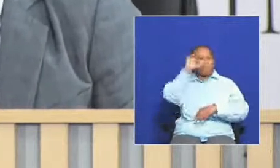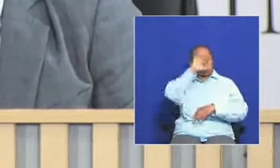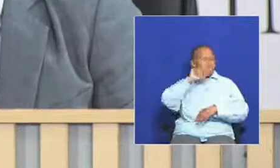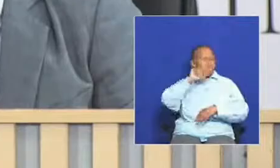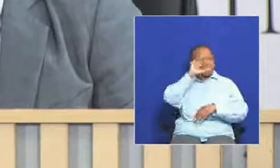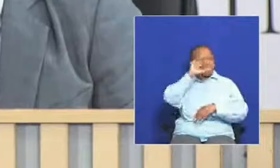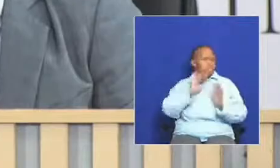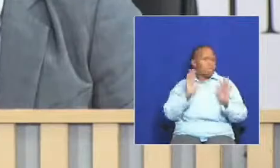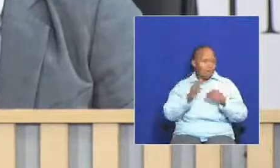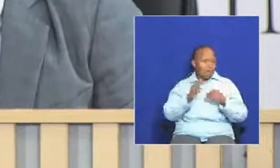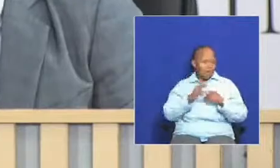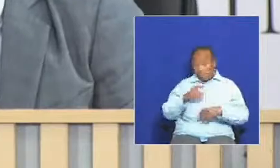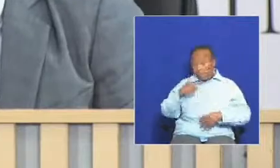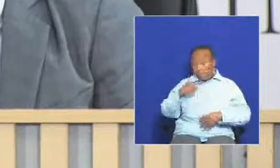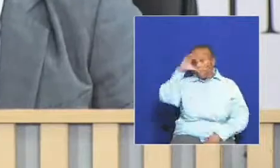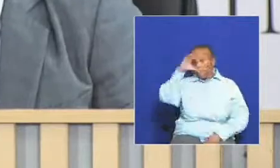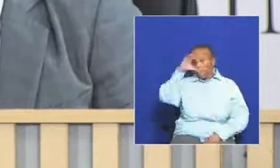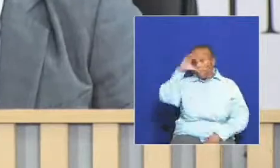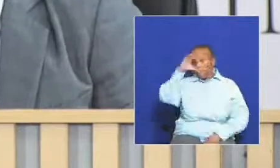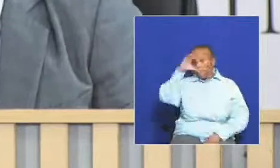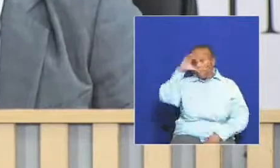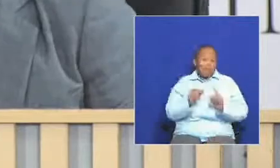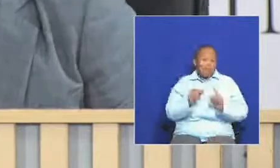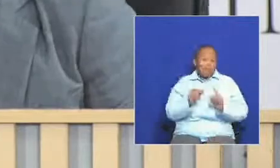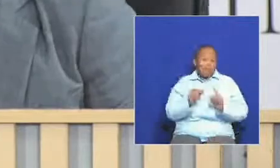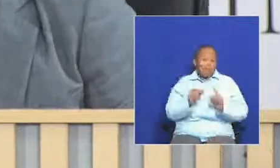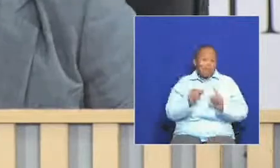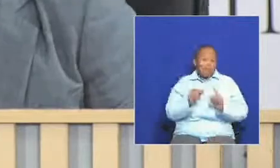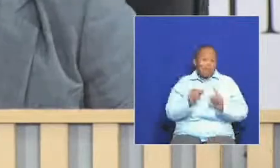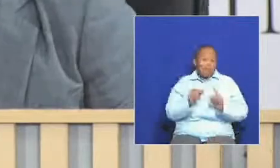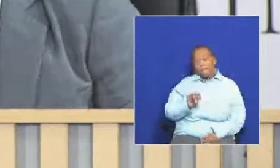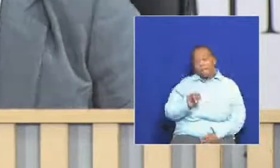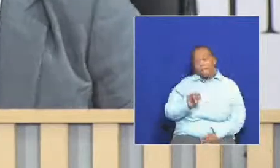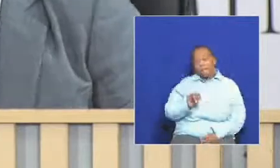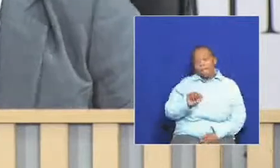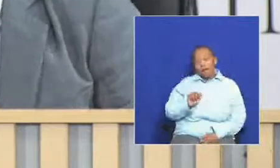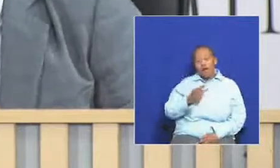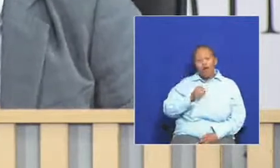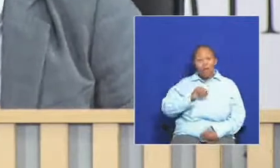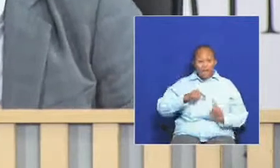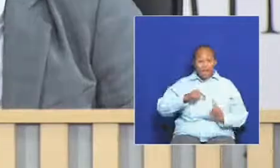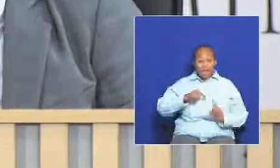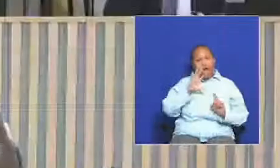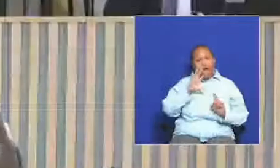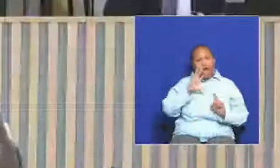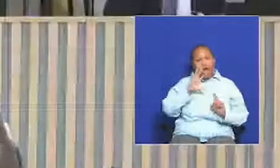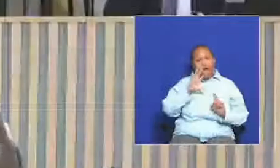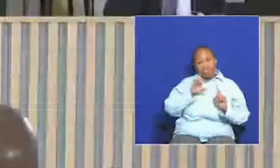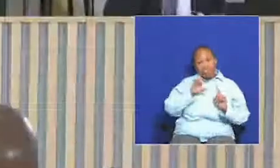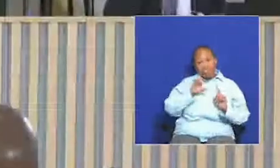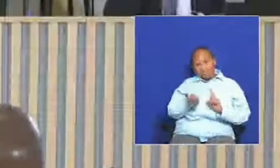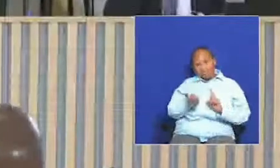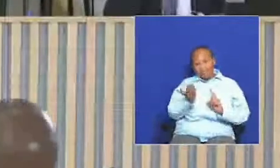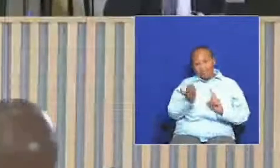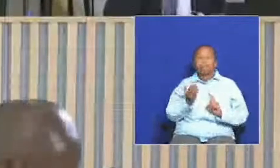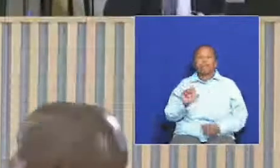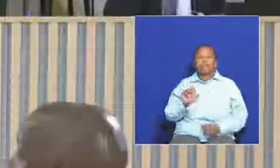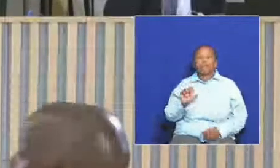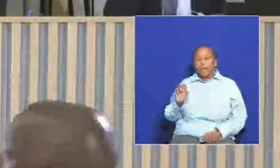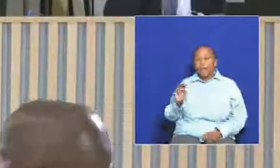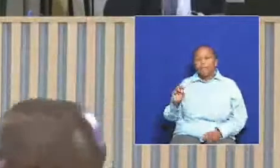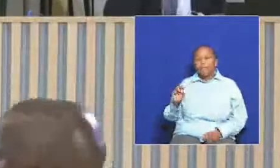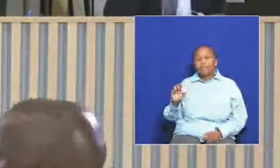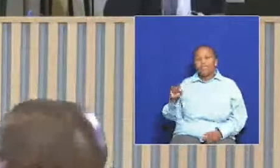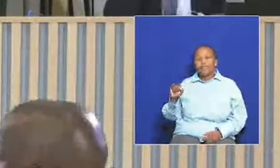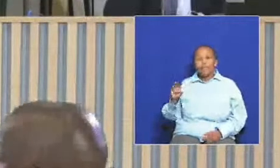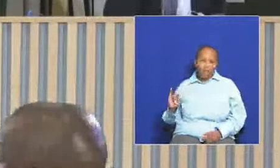Maumela asked me to forward this payment to Mr. Msibi. Mr. Matlala, who is Mr. Koza in this picture? And I'm asking because